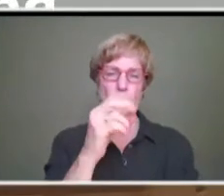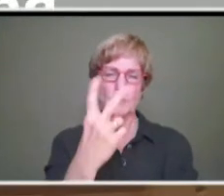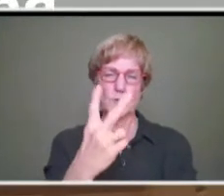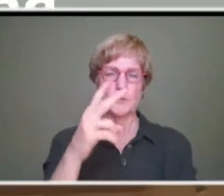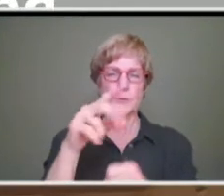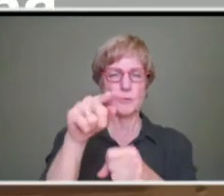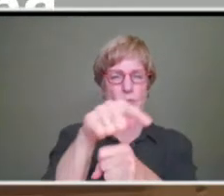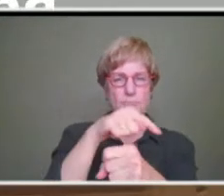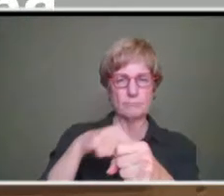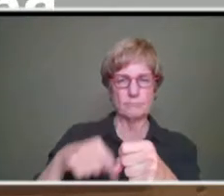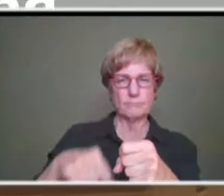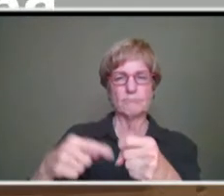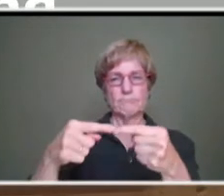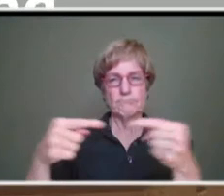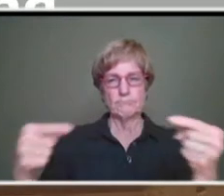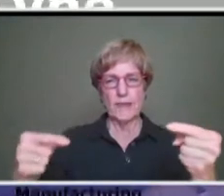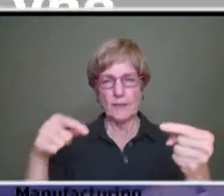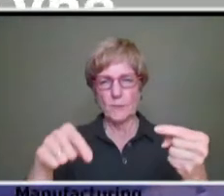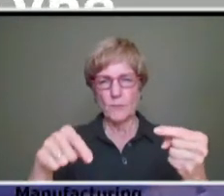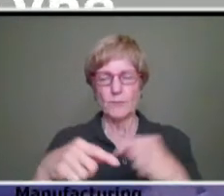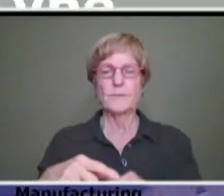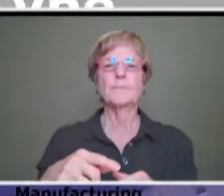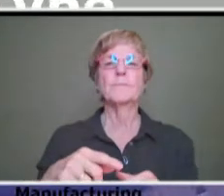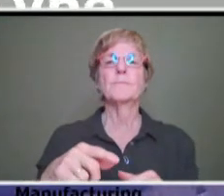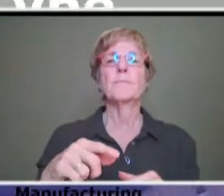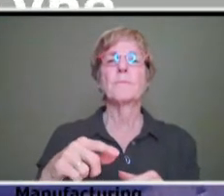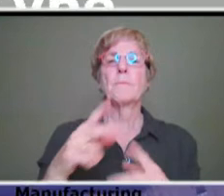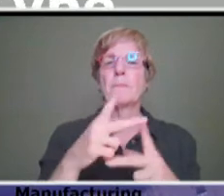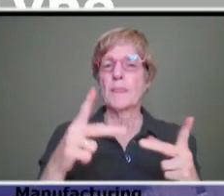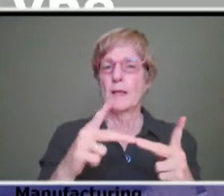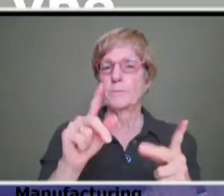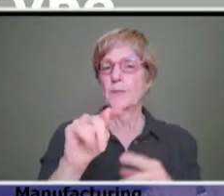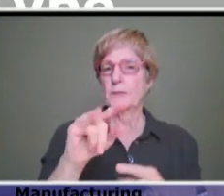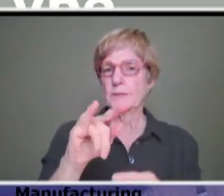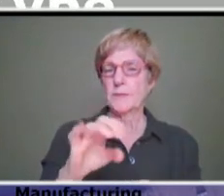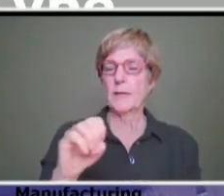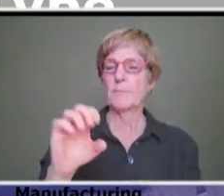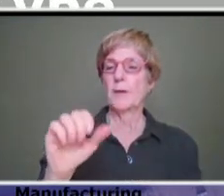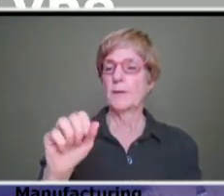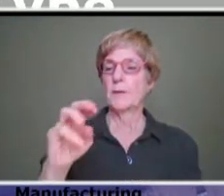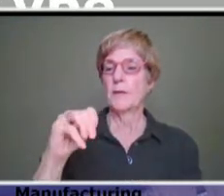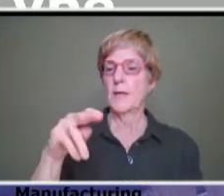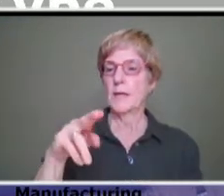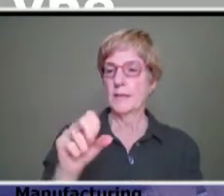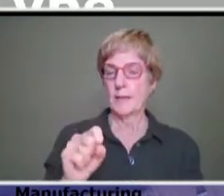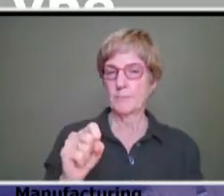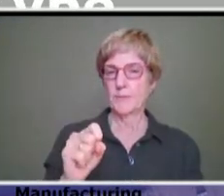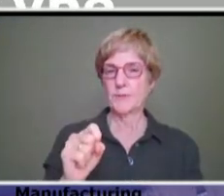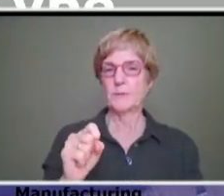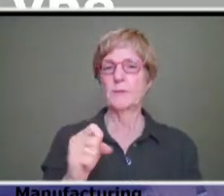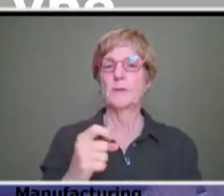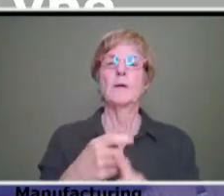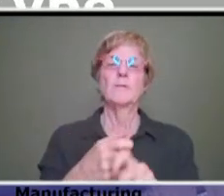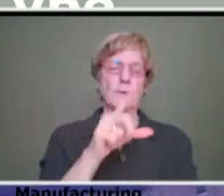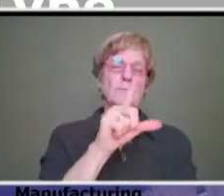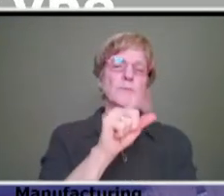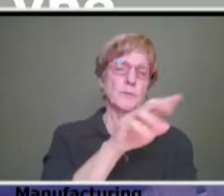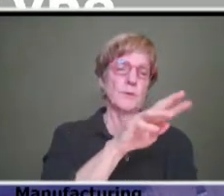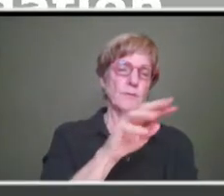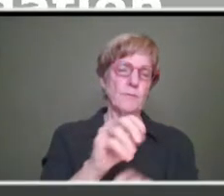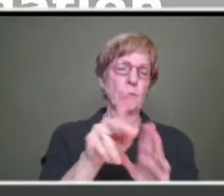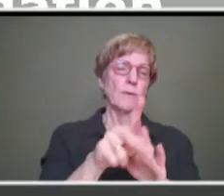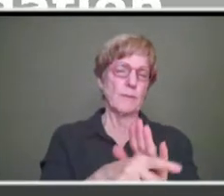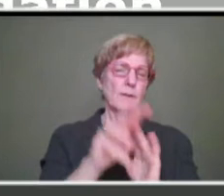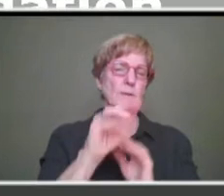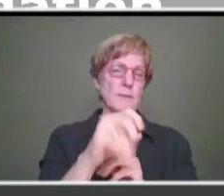kind of catty corner from this site adopted Place type is campus for excuse me from the 2040 policy map so this